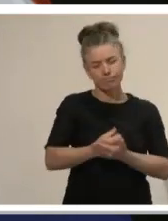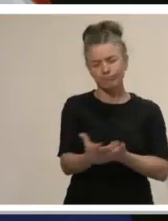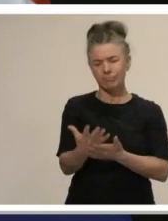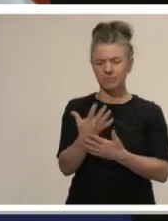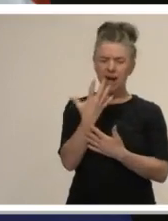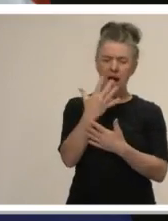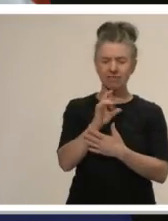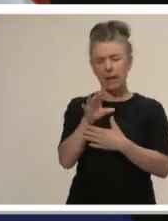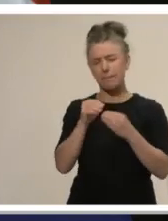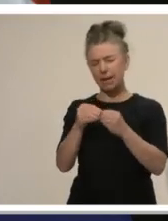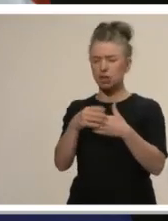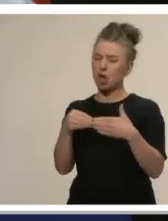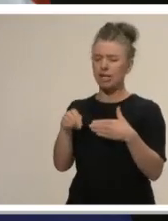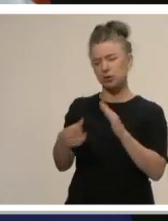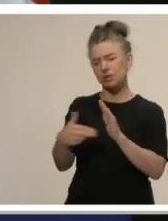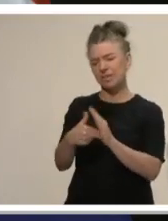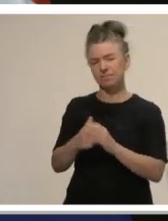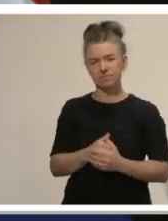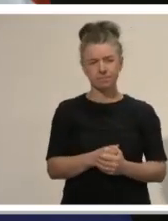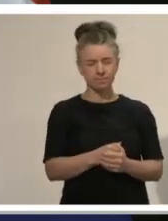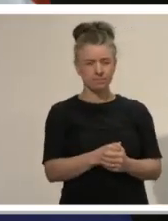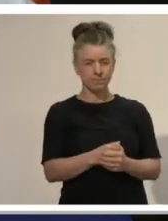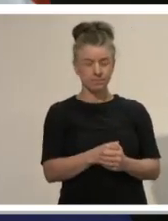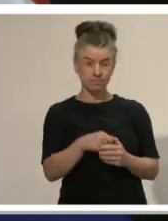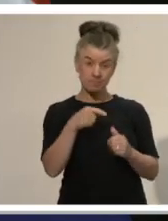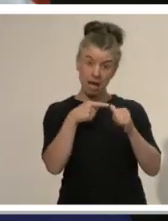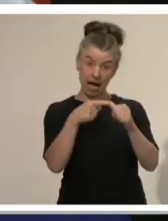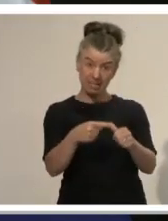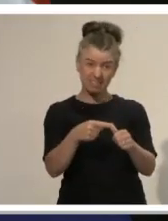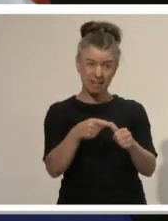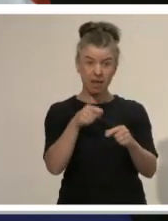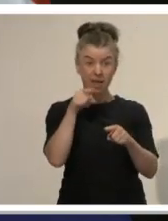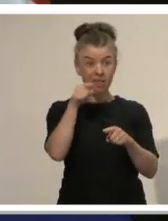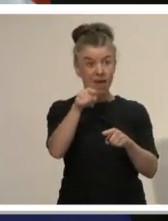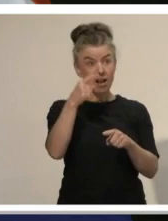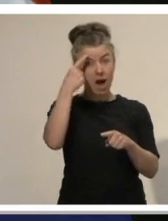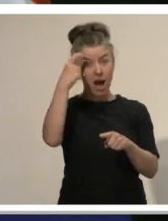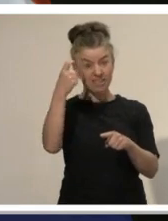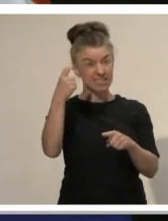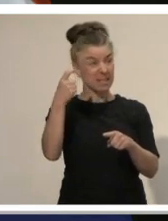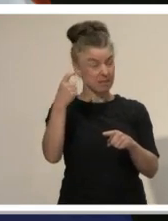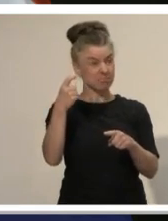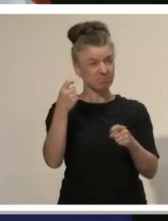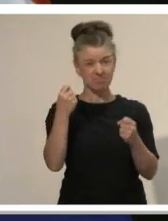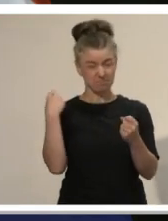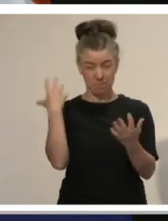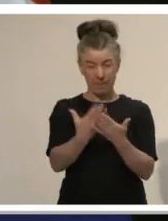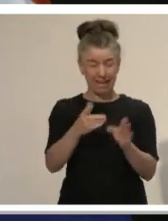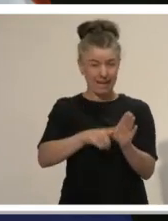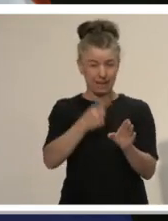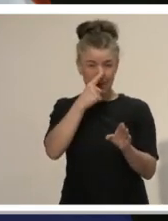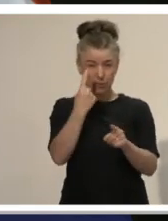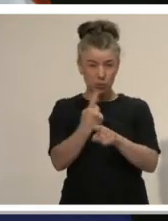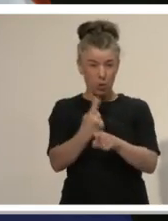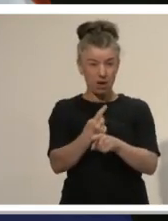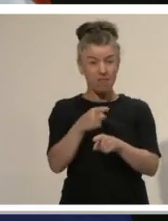see any merit to that? Do you know, that philosophy has existed in New Zealand for a number of years, and it's never been one that I've subscribed to or believe actually achieves